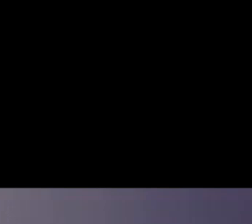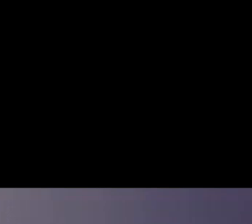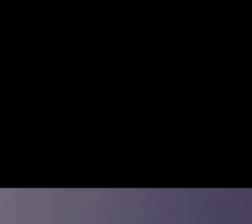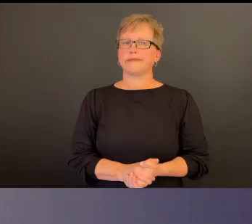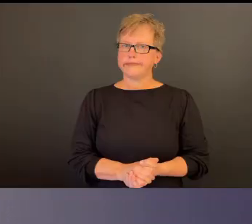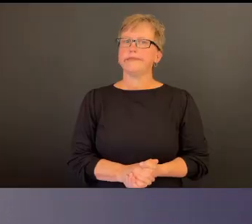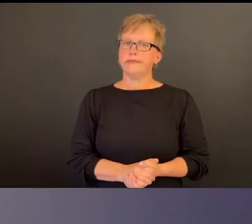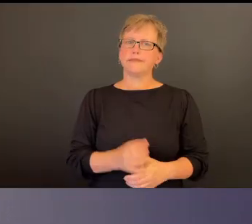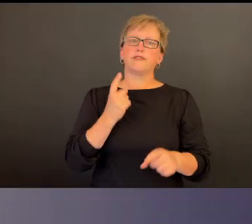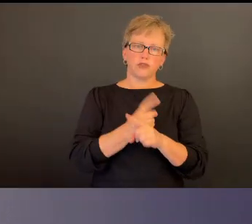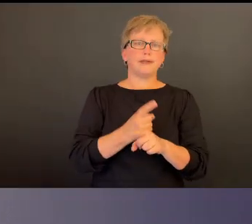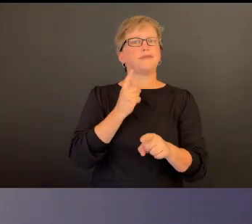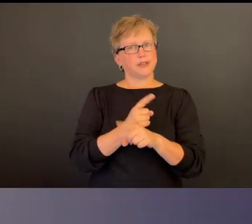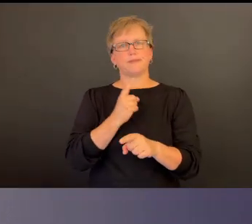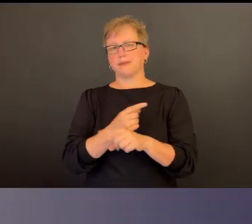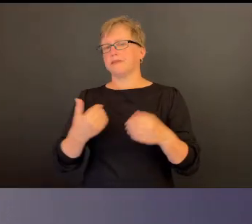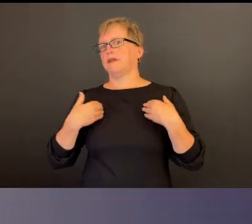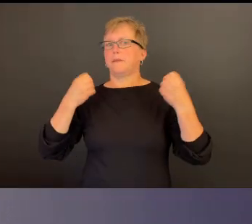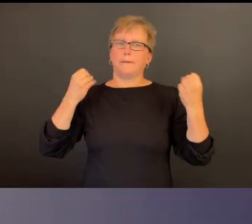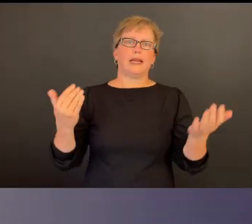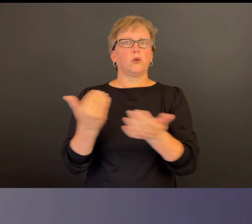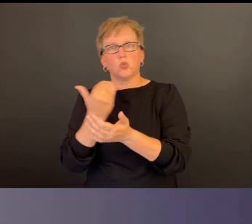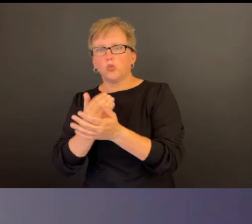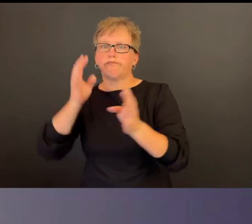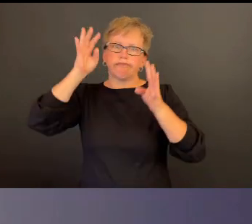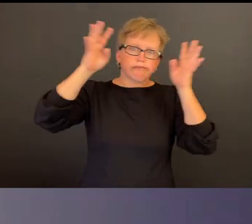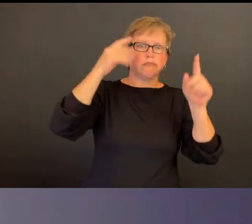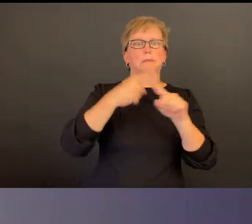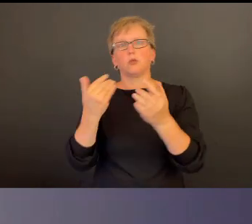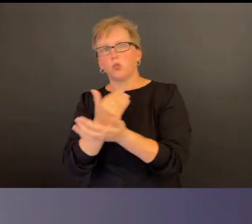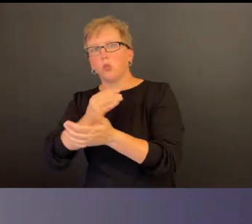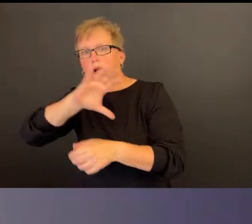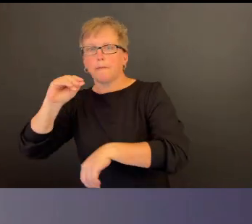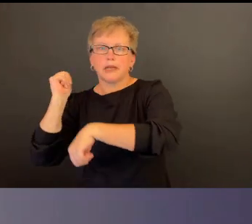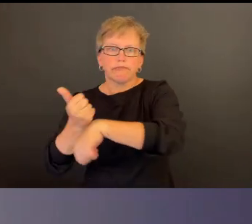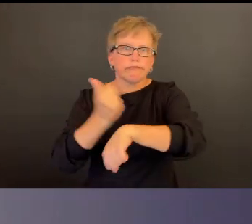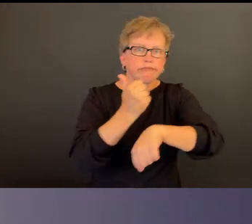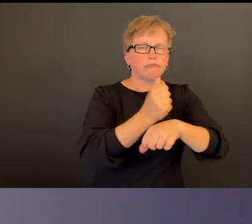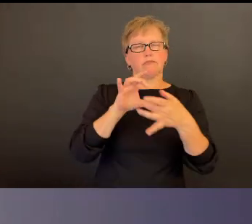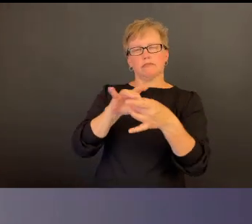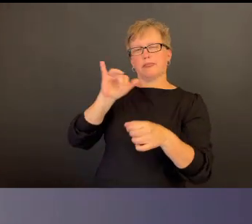activity. Right. Well, and yes, and there's a lot of